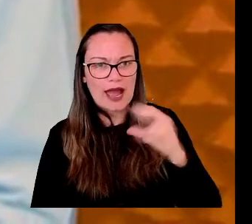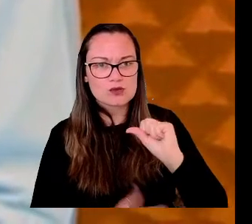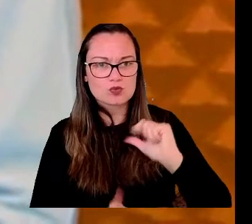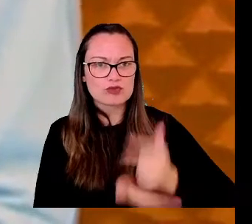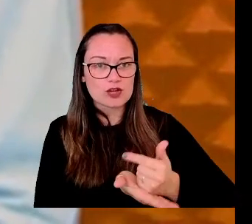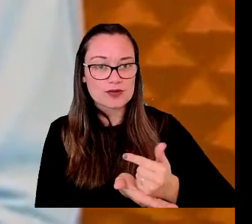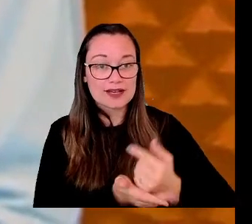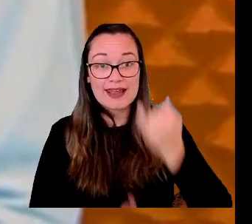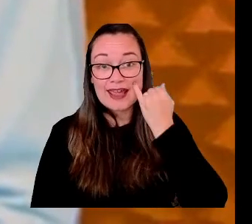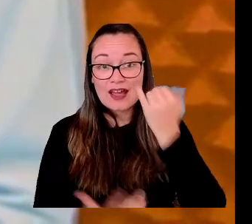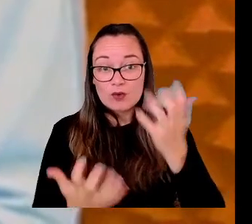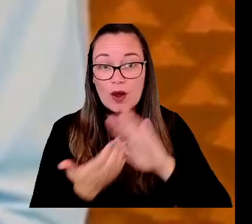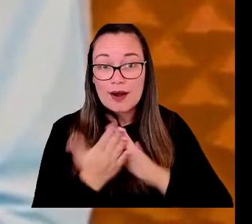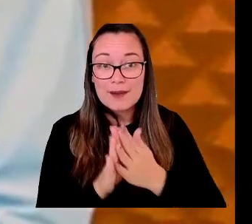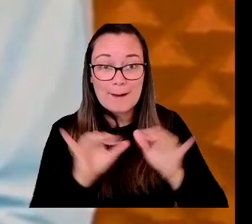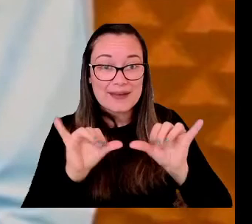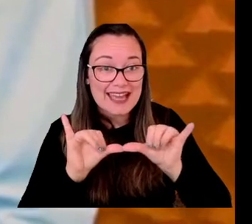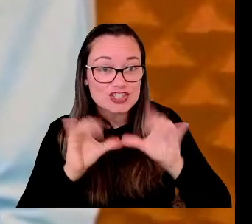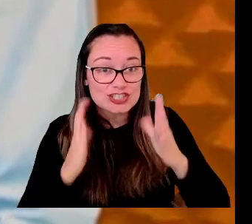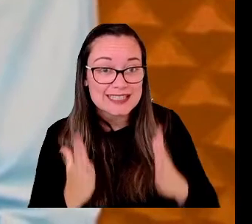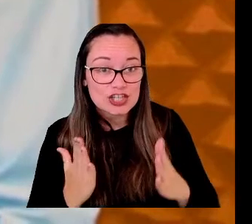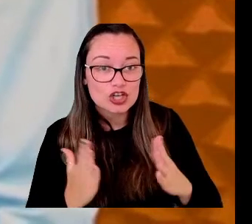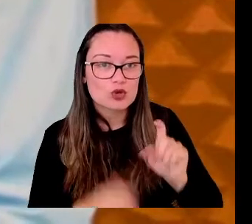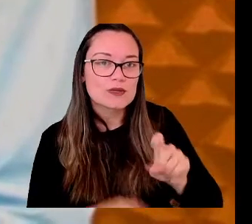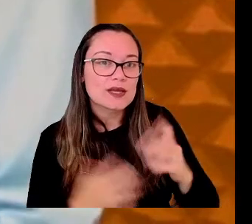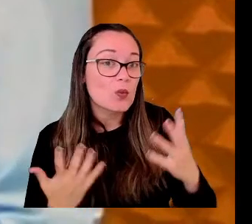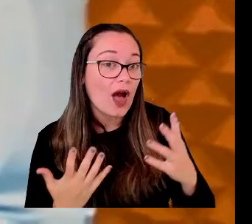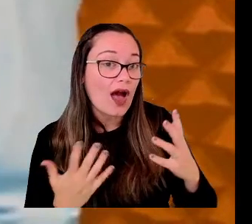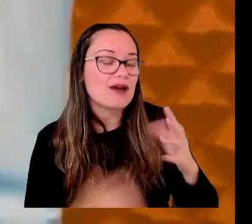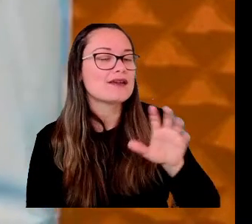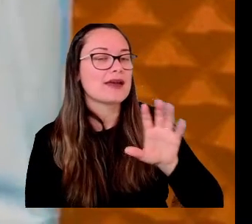be an engineer of some kind, you're going to need a bachelor's degree.